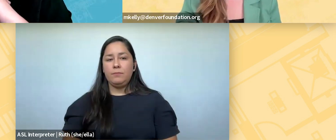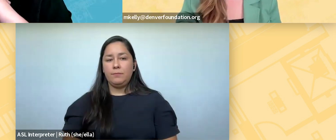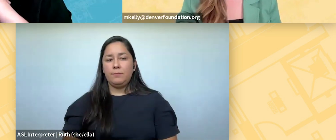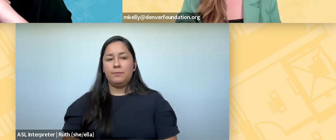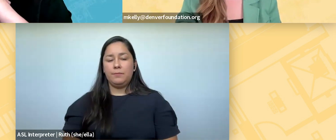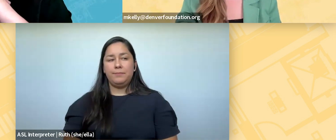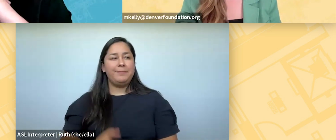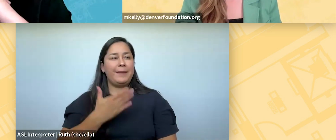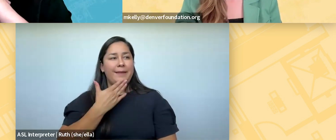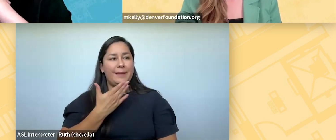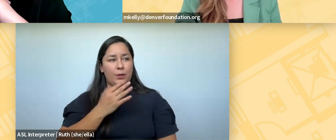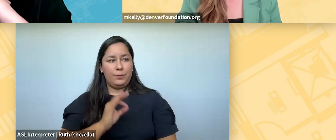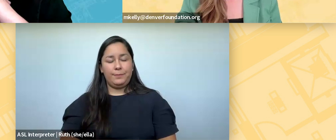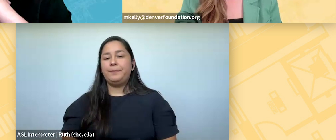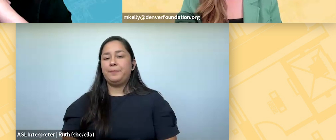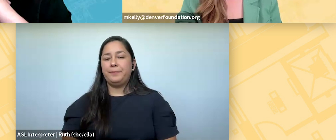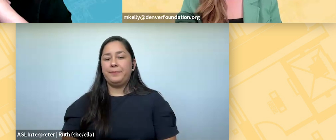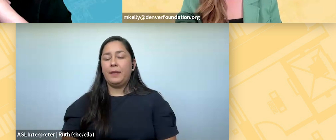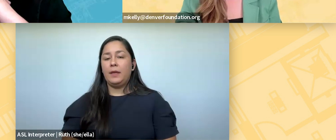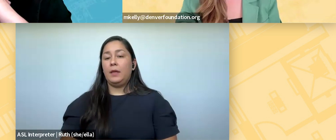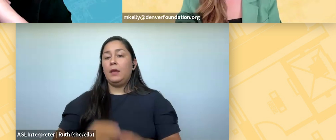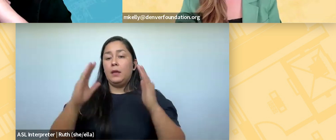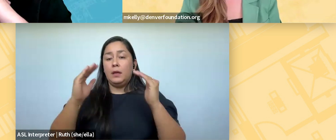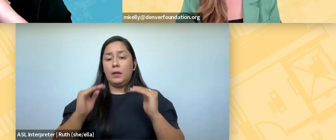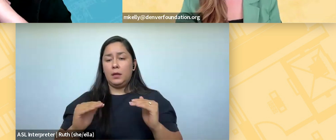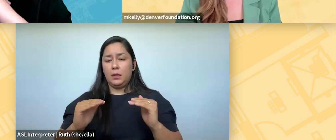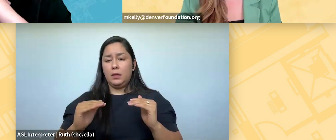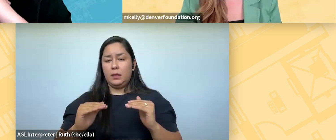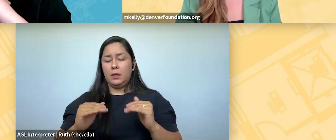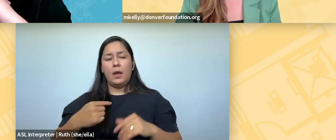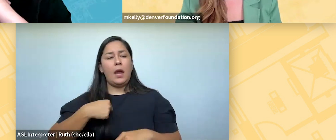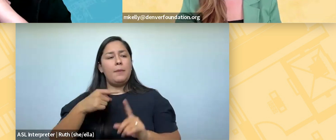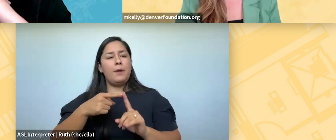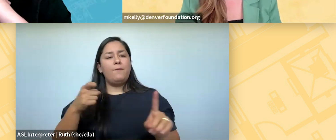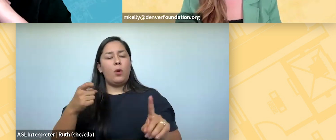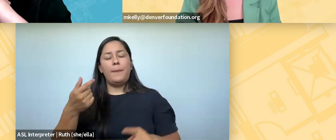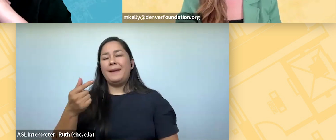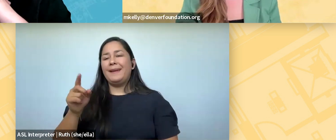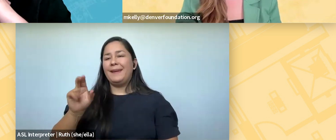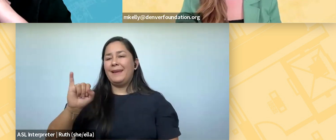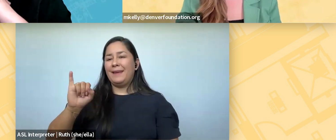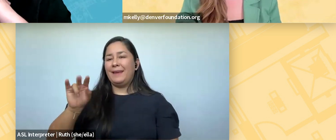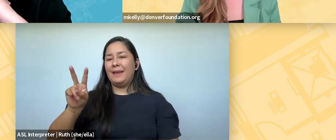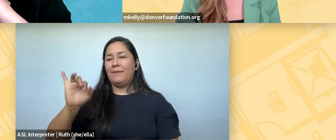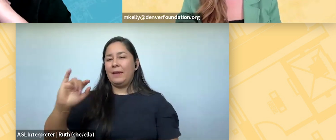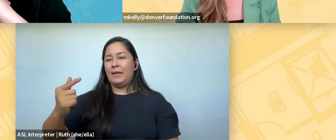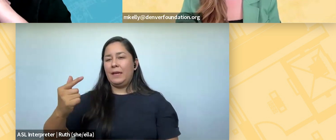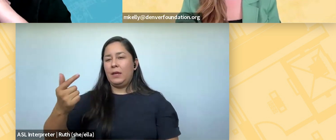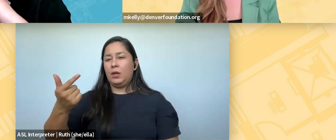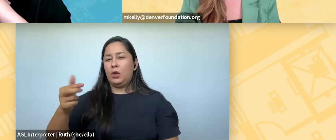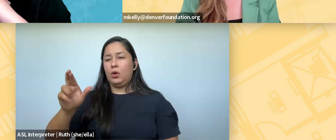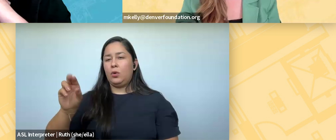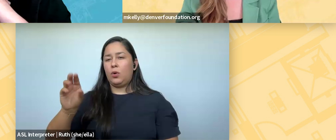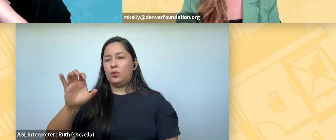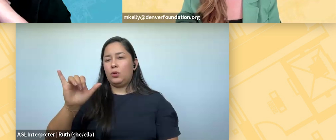Thank you. That's clarifying. The next one says, I'm from the Giving Grocery at the Denver South High School,